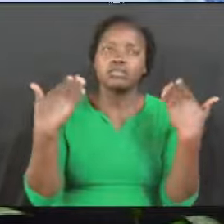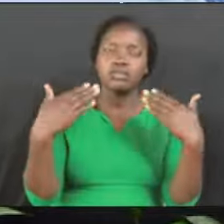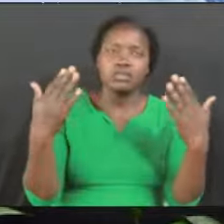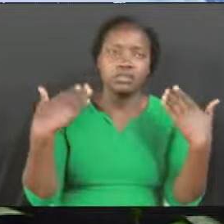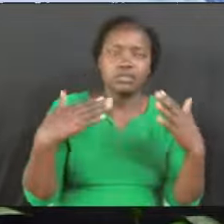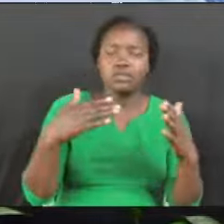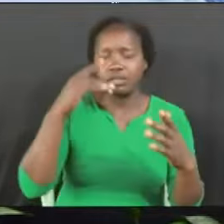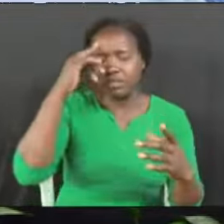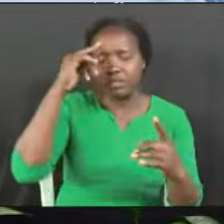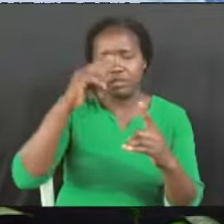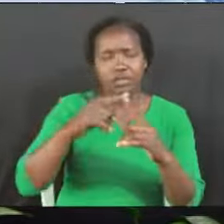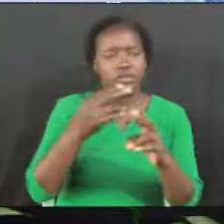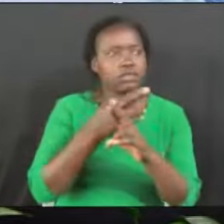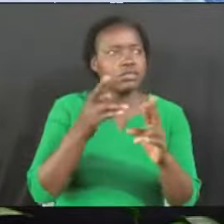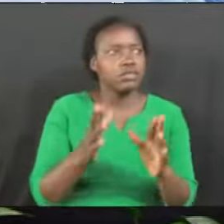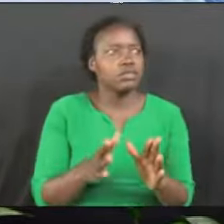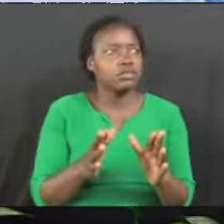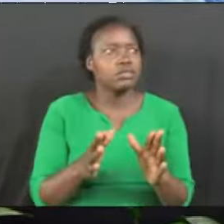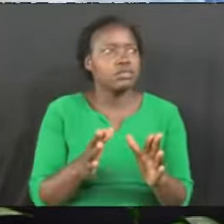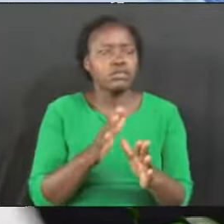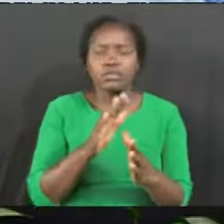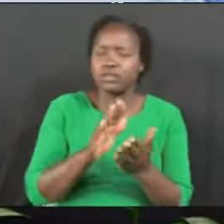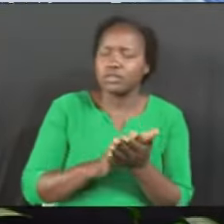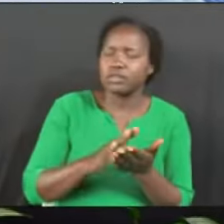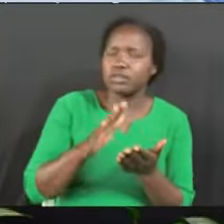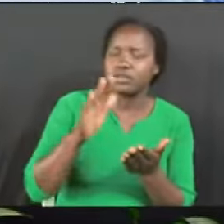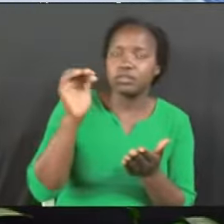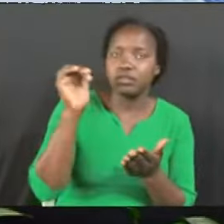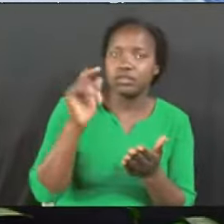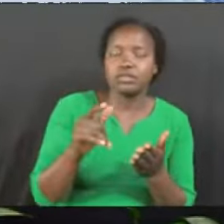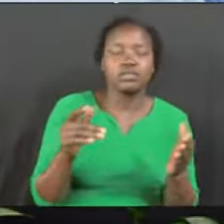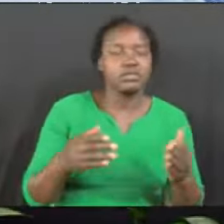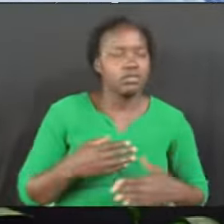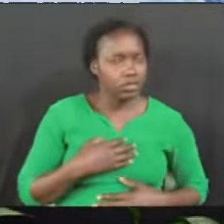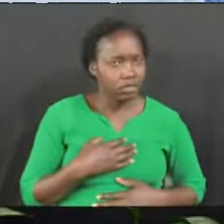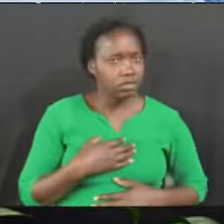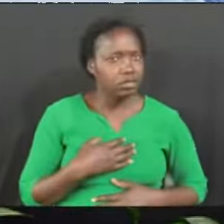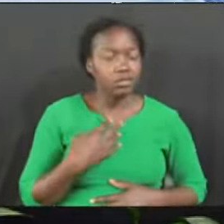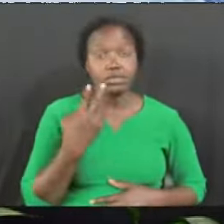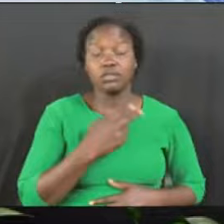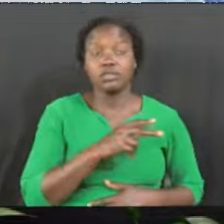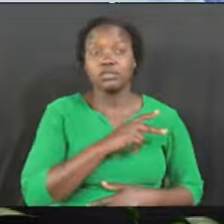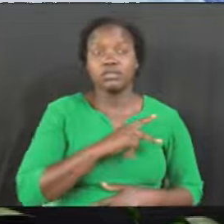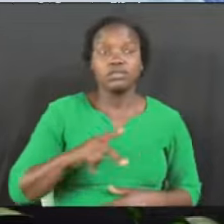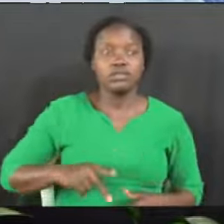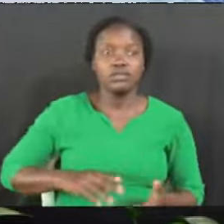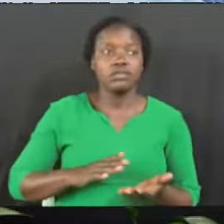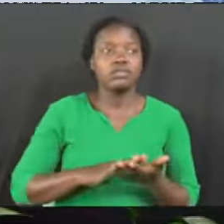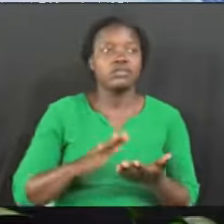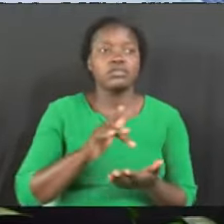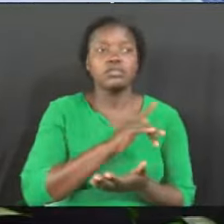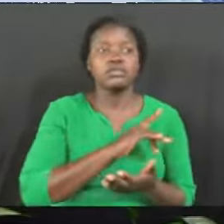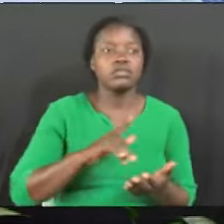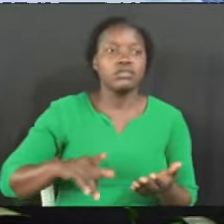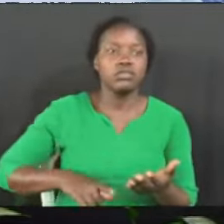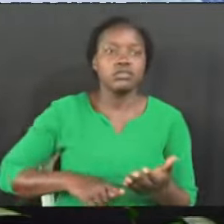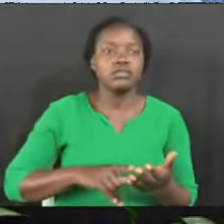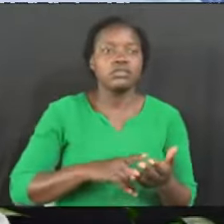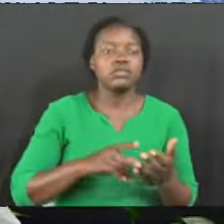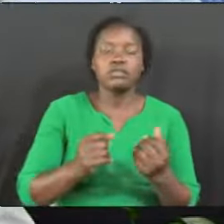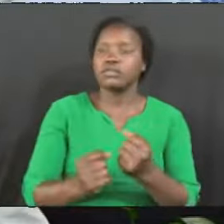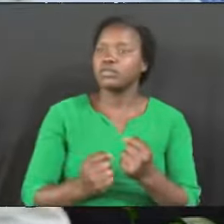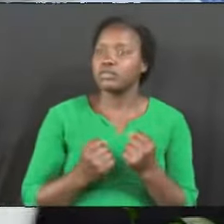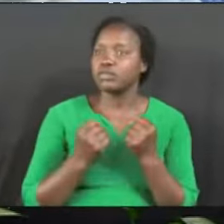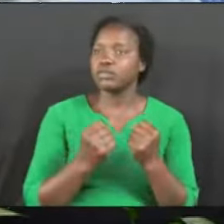and the King of glory shall come in." Who is the King of glory? The Lord, strong